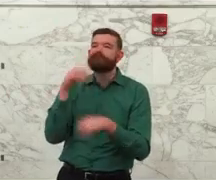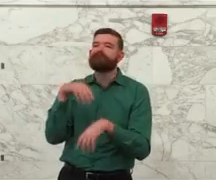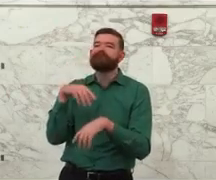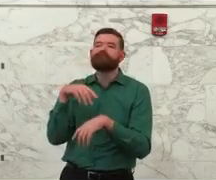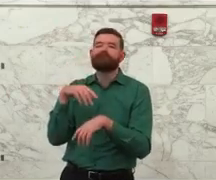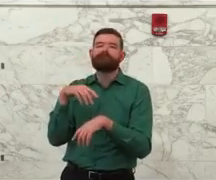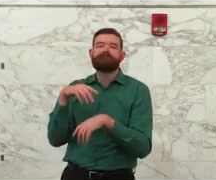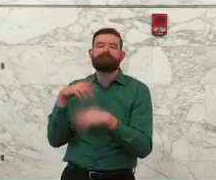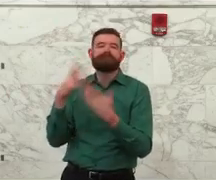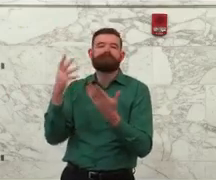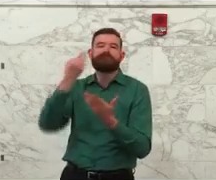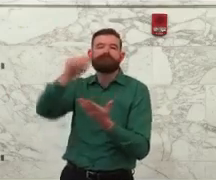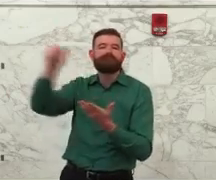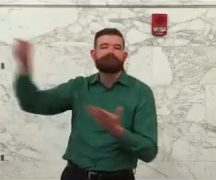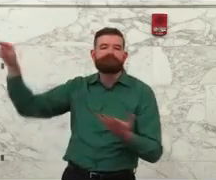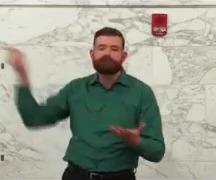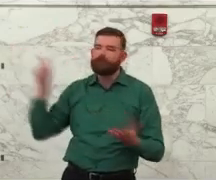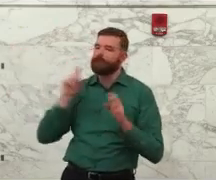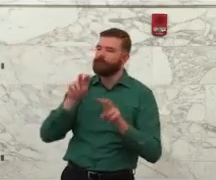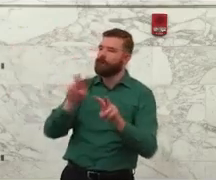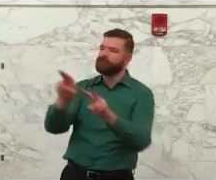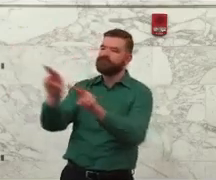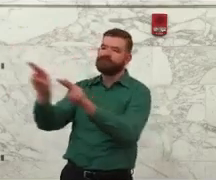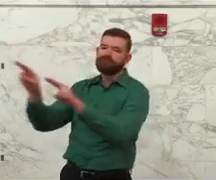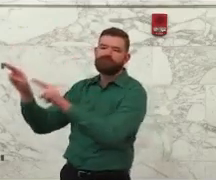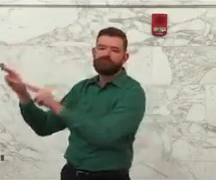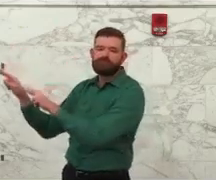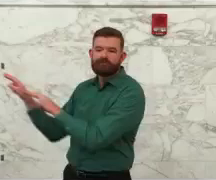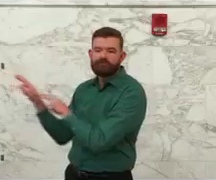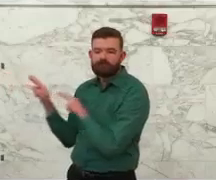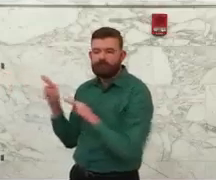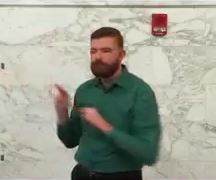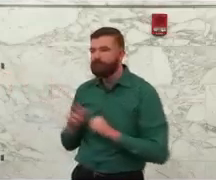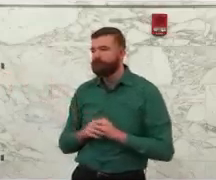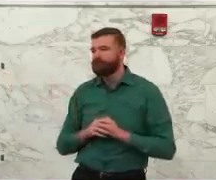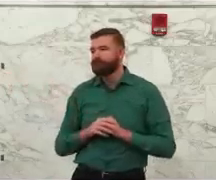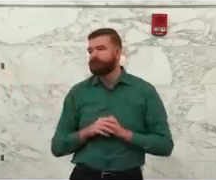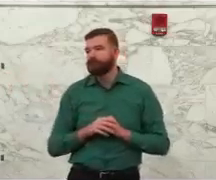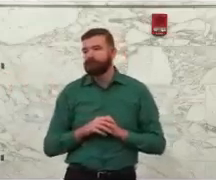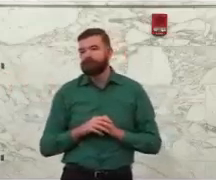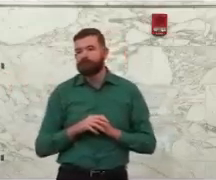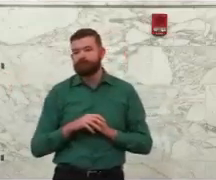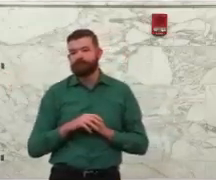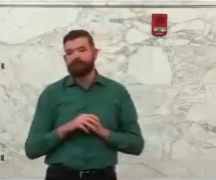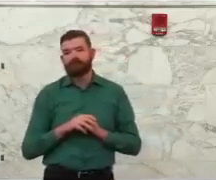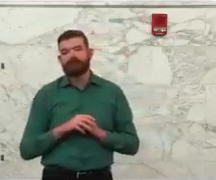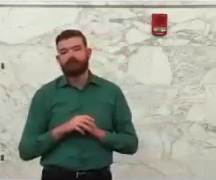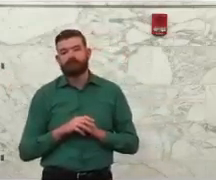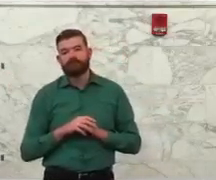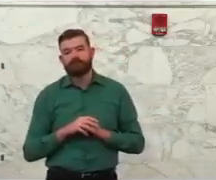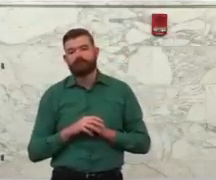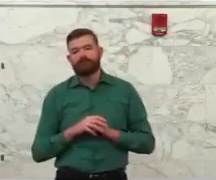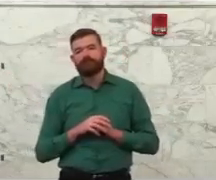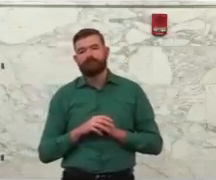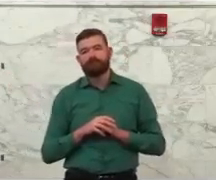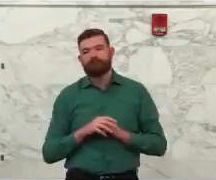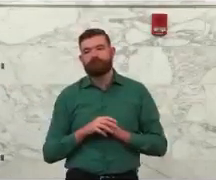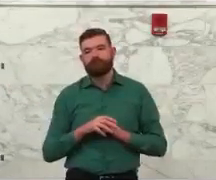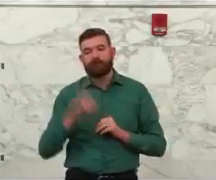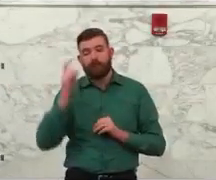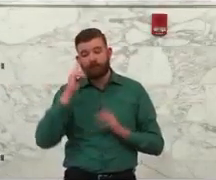speak to each of the particular facilities this weekend where those fatalities emanated Yeah, from. absolutely. And I think one of the things we talked about